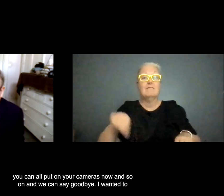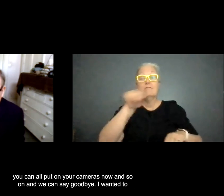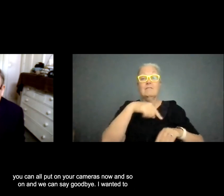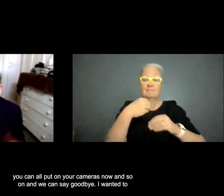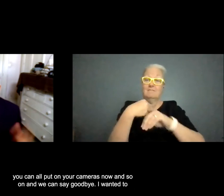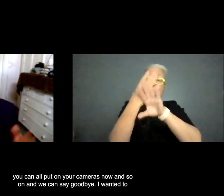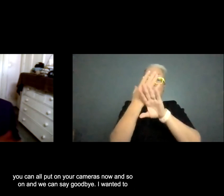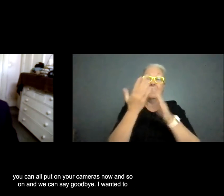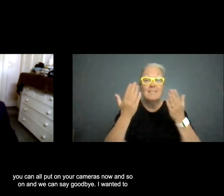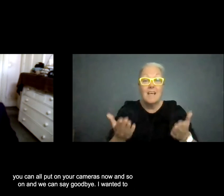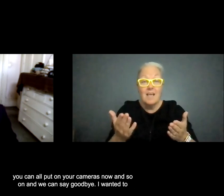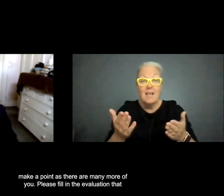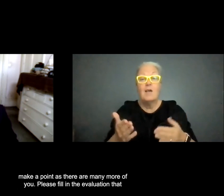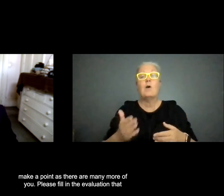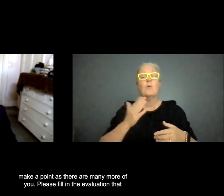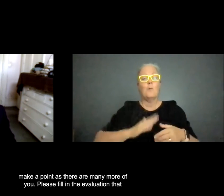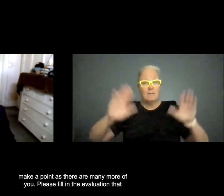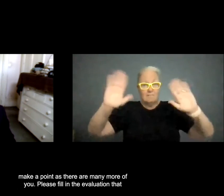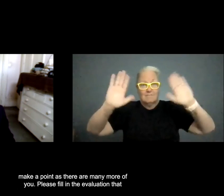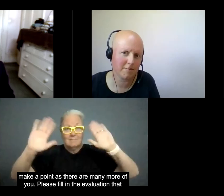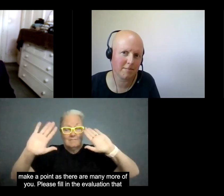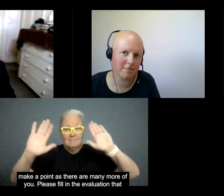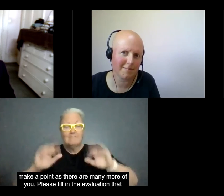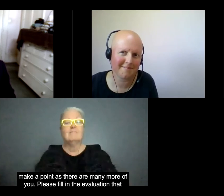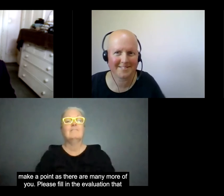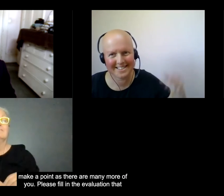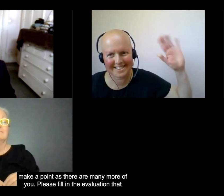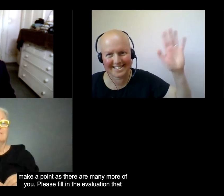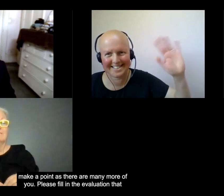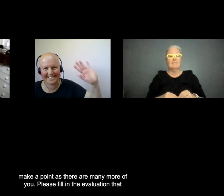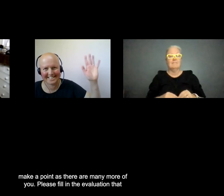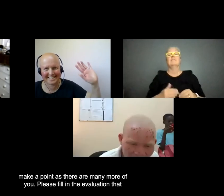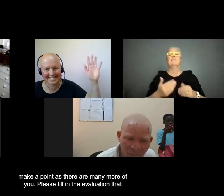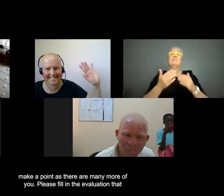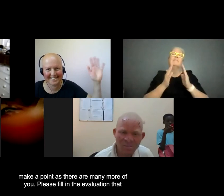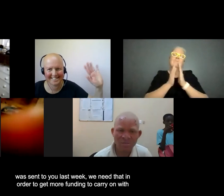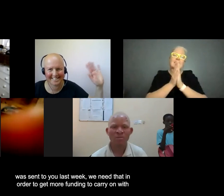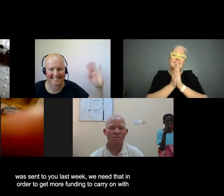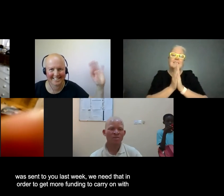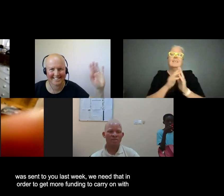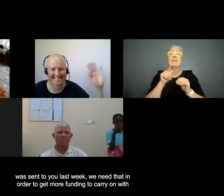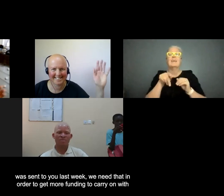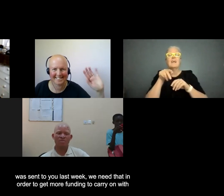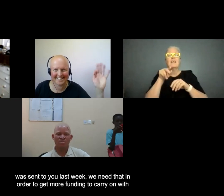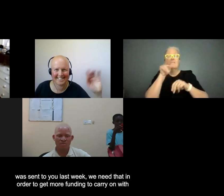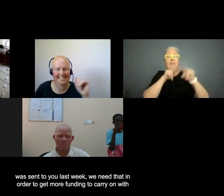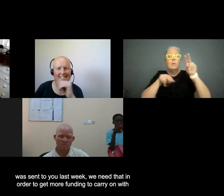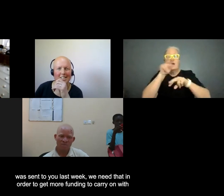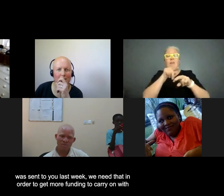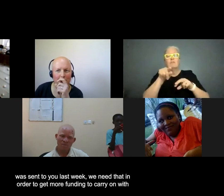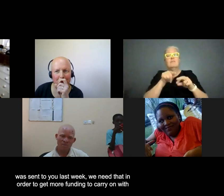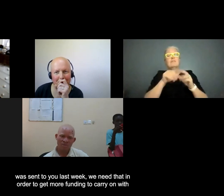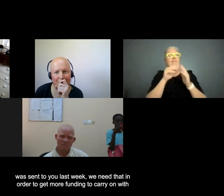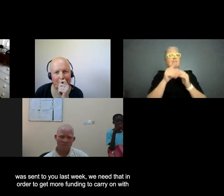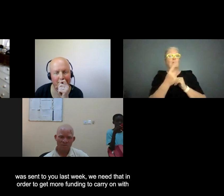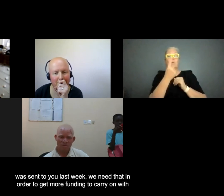now and so on, we can say goodbye, but I wanted to make a point, as there are many more of you, please fill in the evaluation that was sent to you last